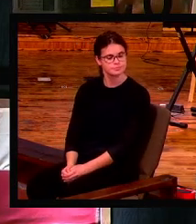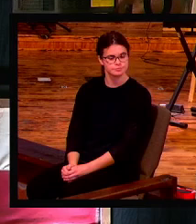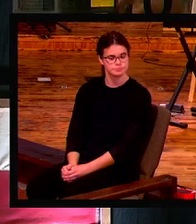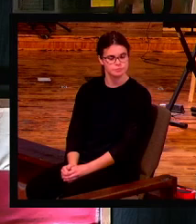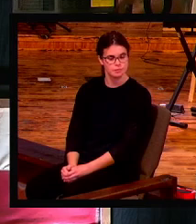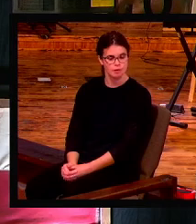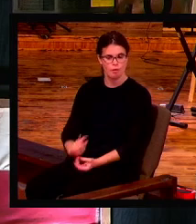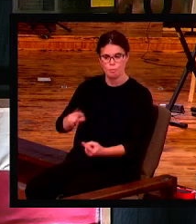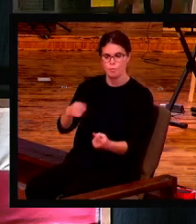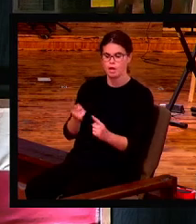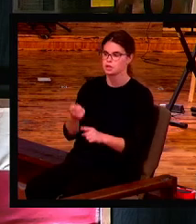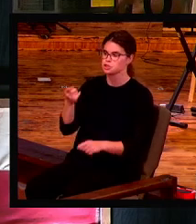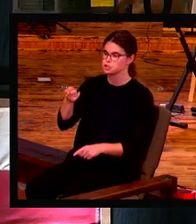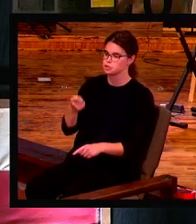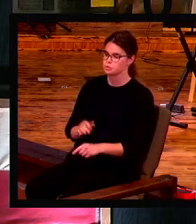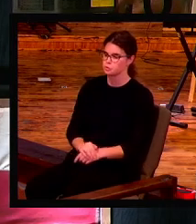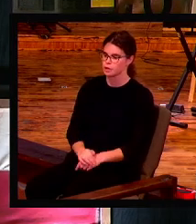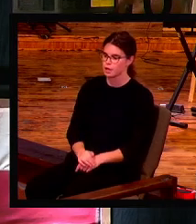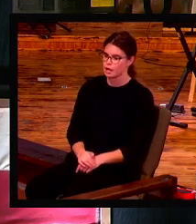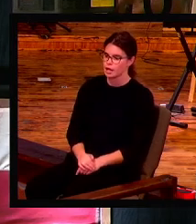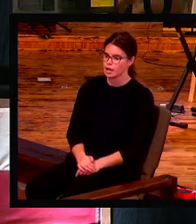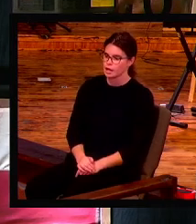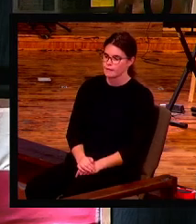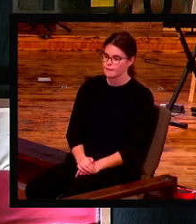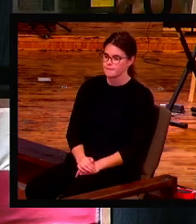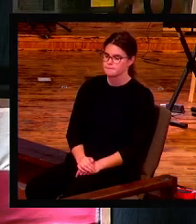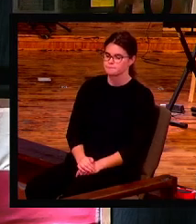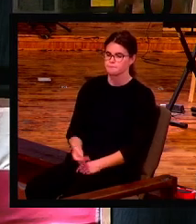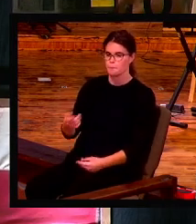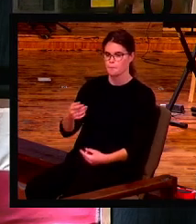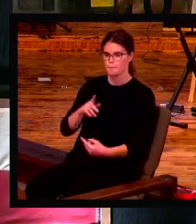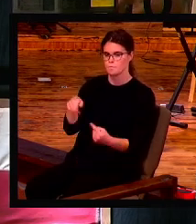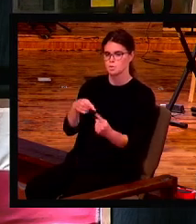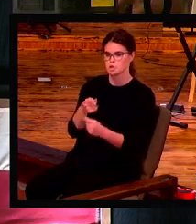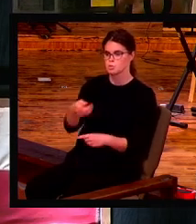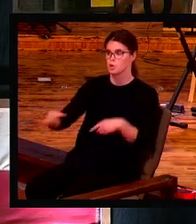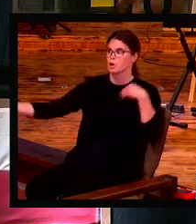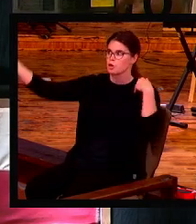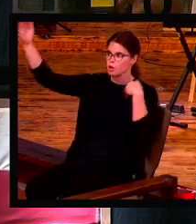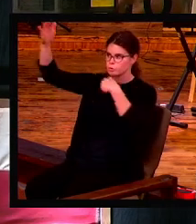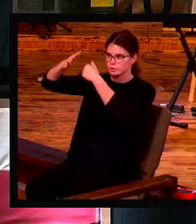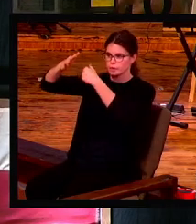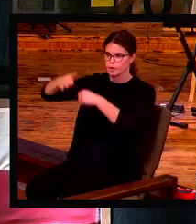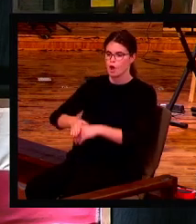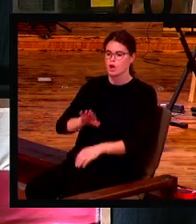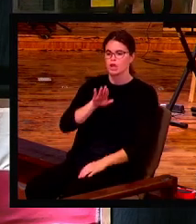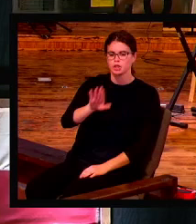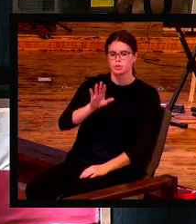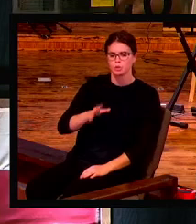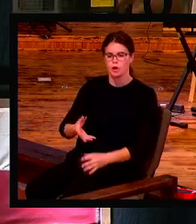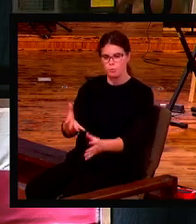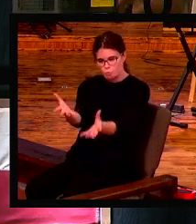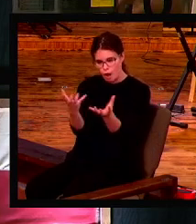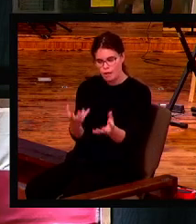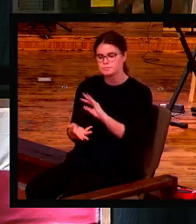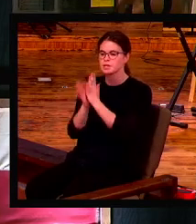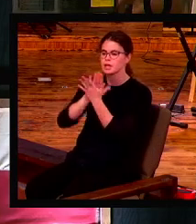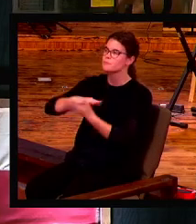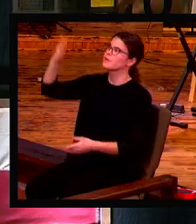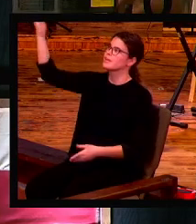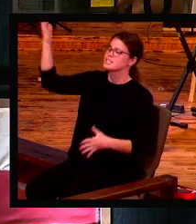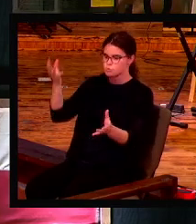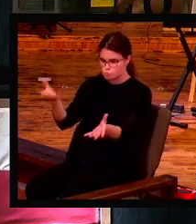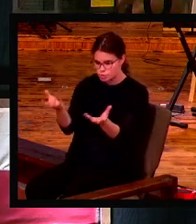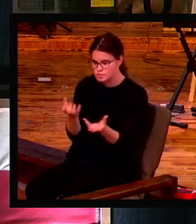your desires become his desires and his desires become your desires. Amen. Amen. So his promise is that when your desires become his desires, he's going to